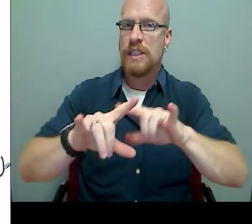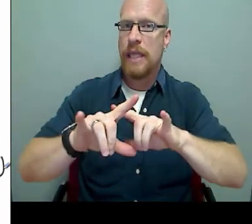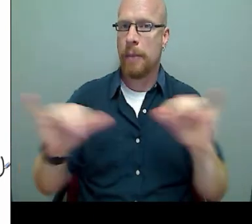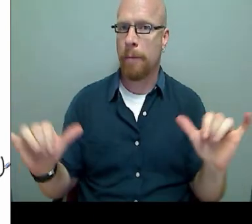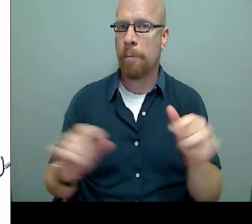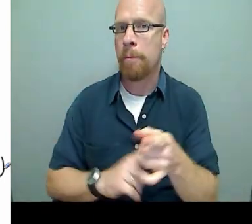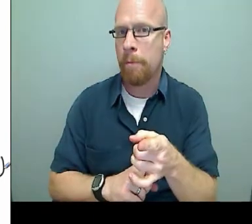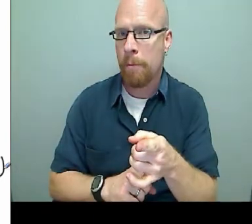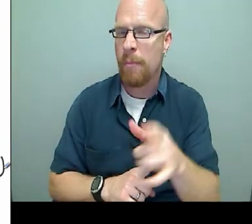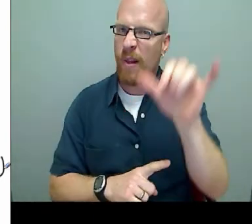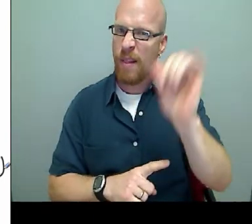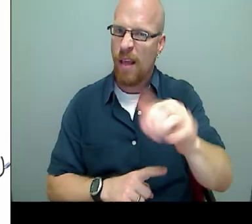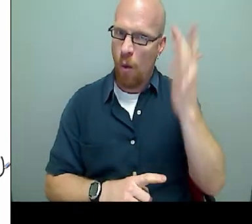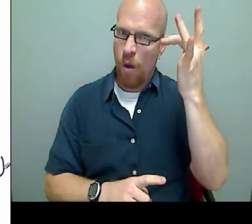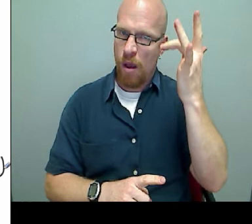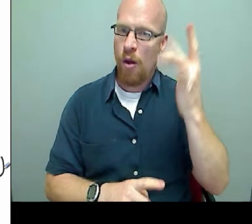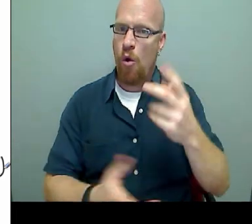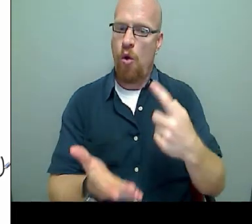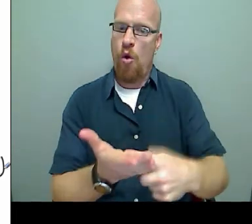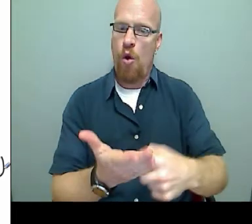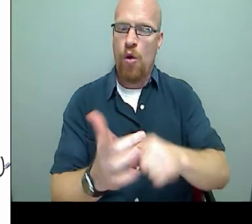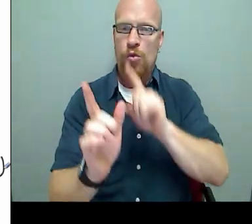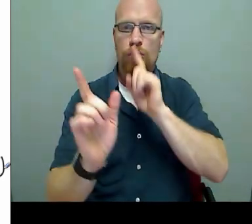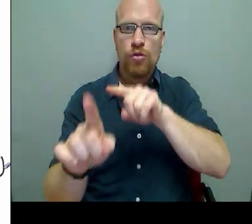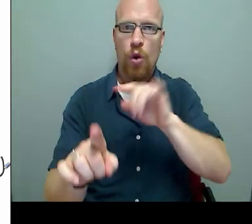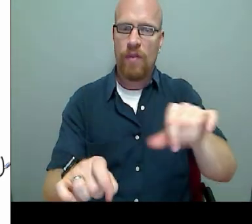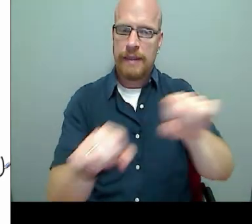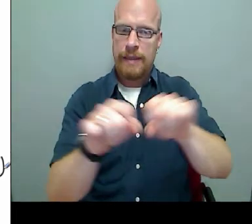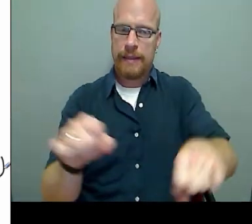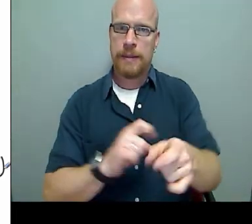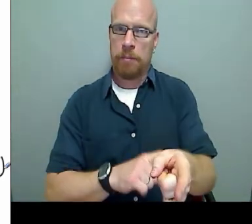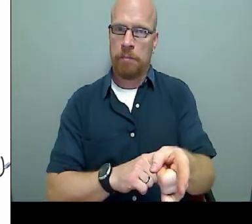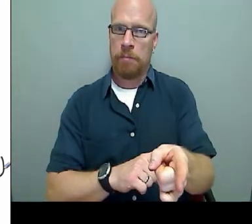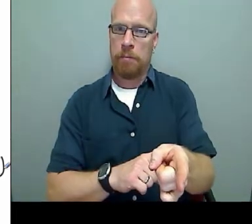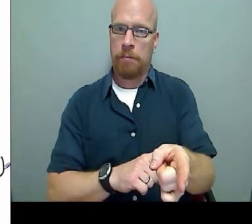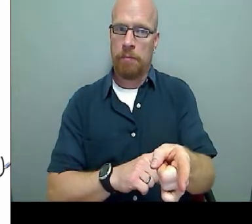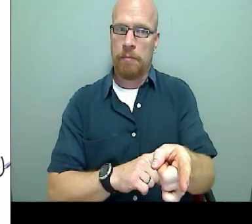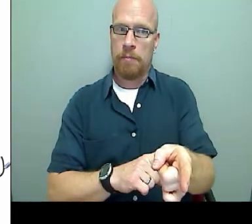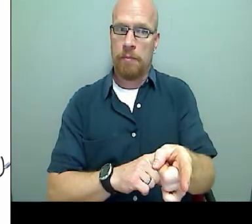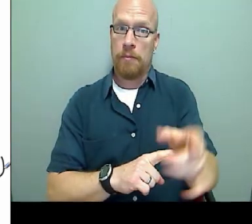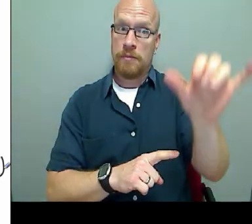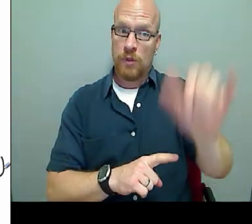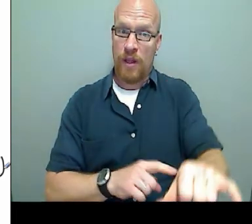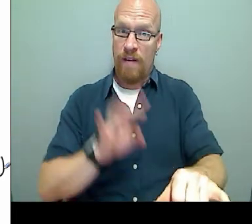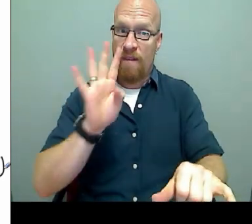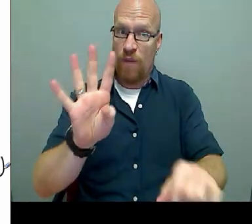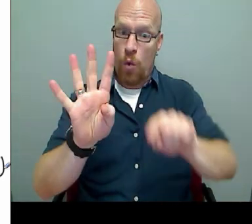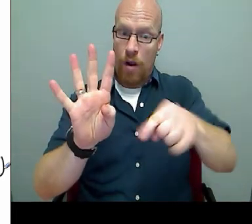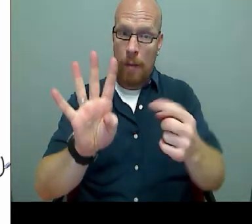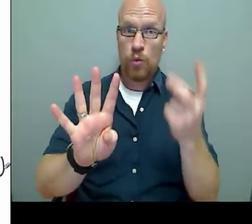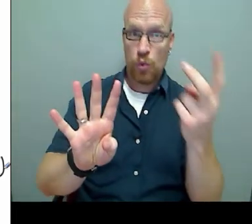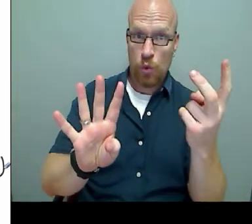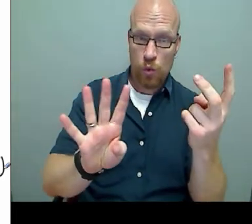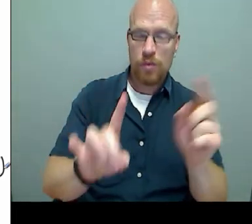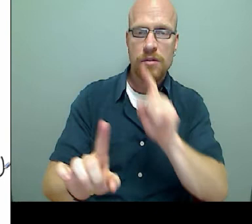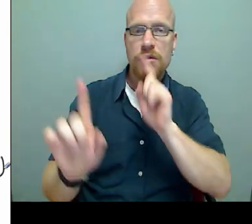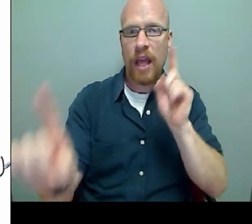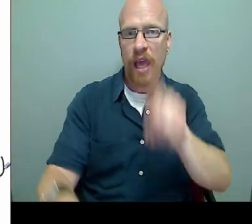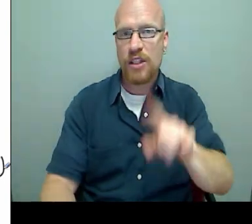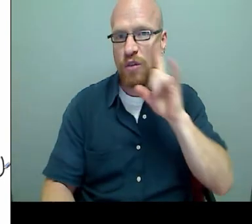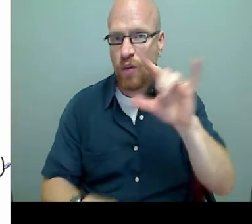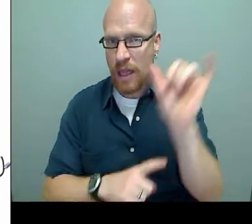will work in both equations at the same time, simultaneously. This is the answer for the system of our